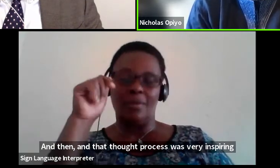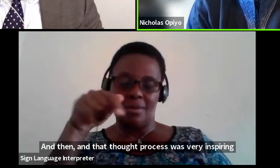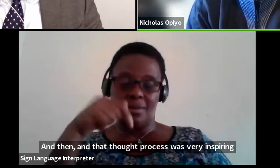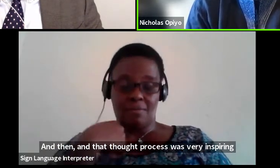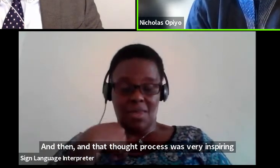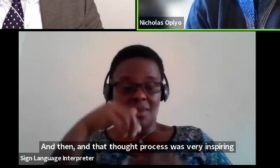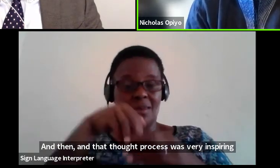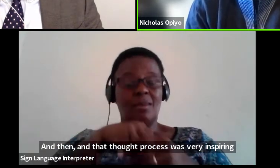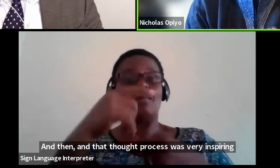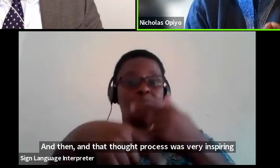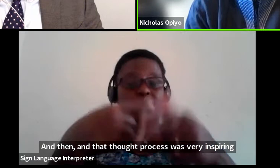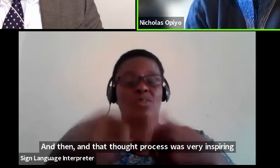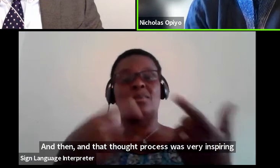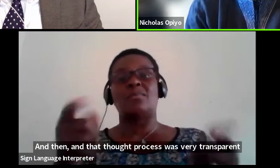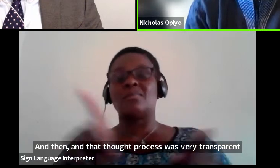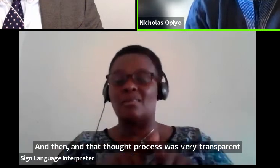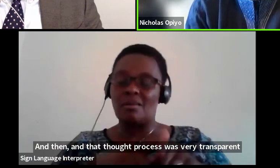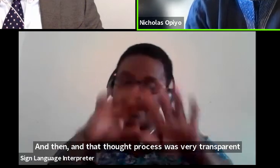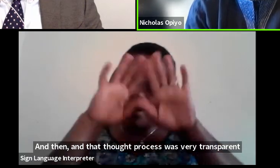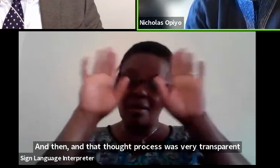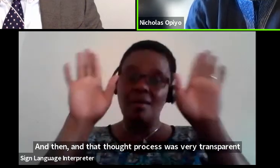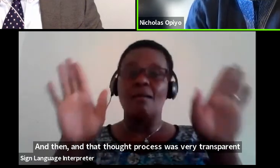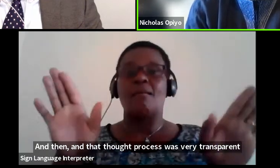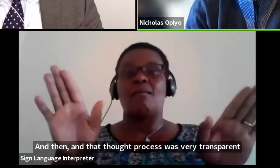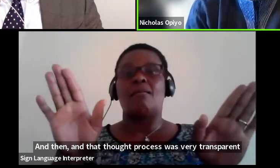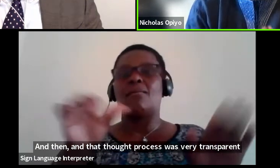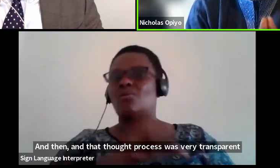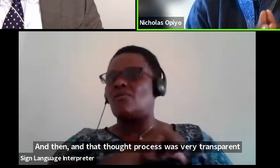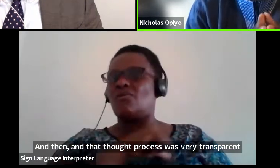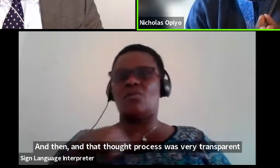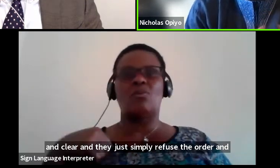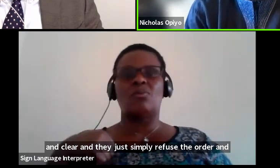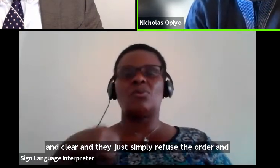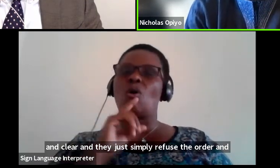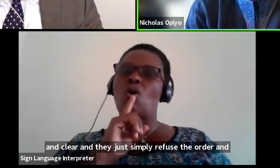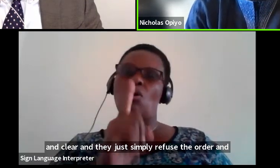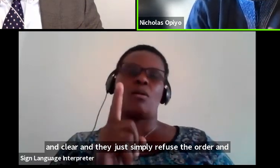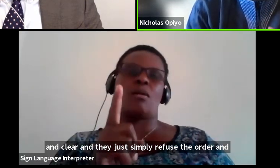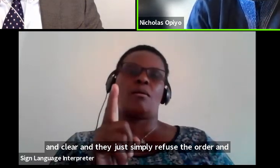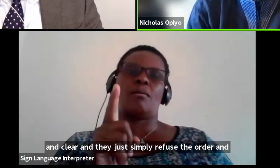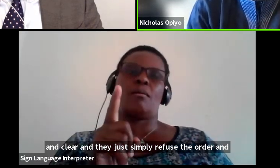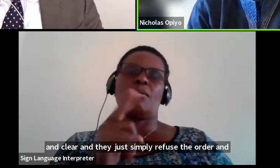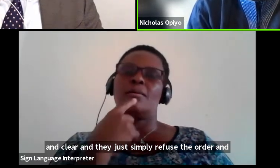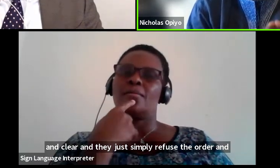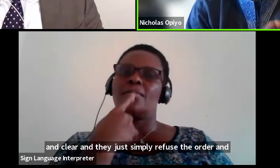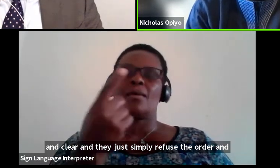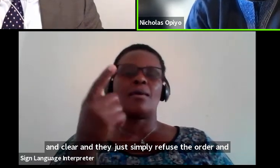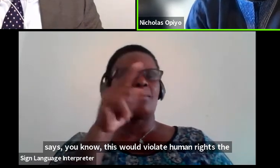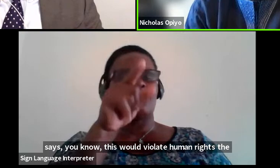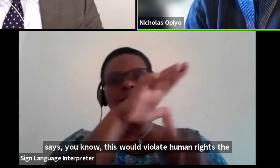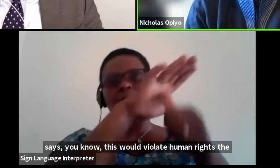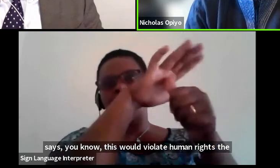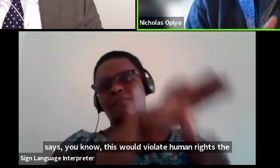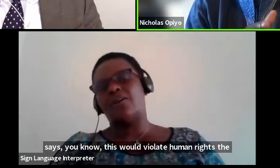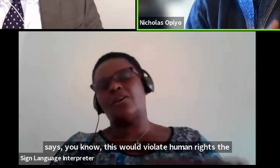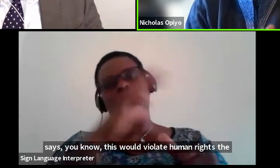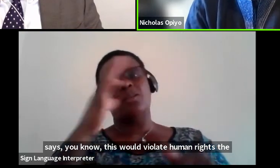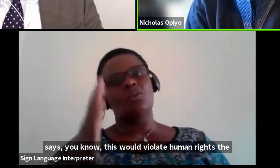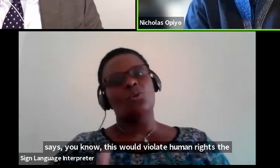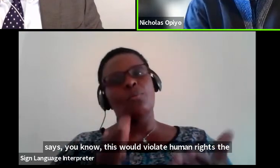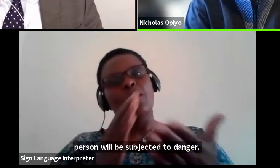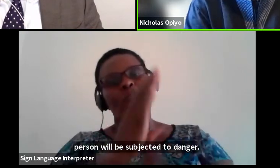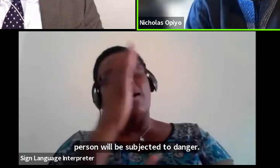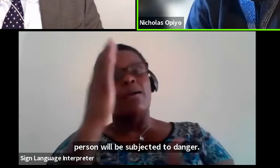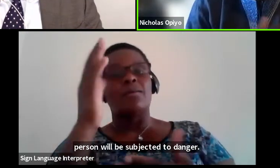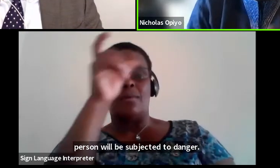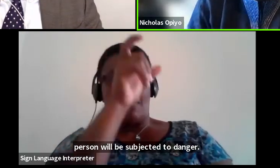just simply refused the order and says, this would violate human rights. The person will be subjected to danger. So there are processes